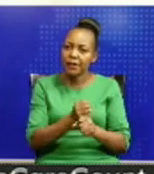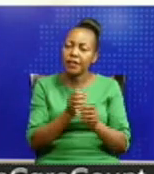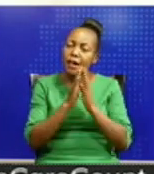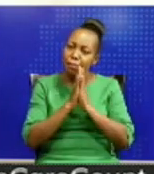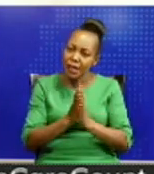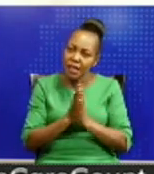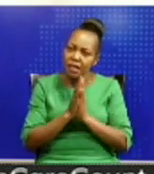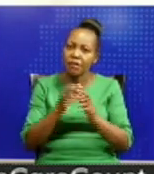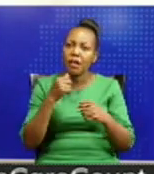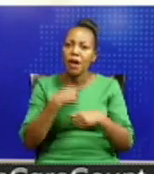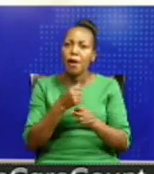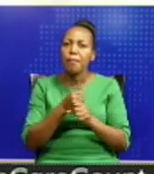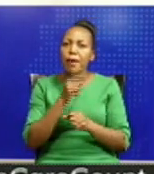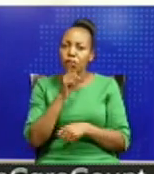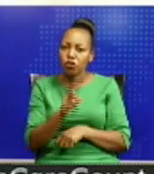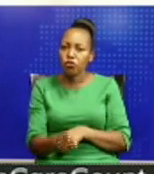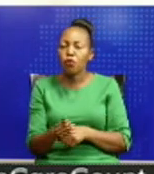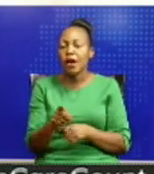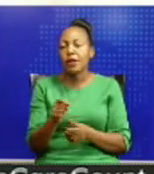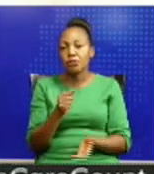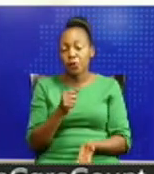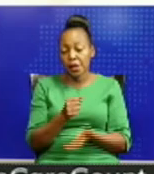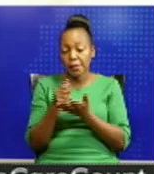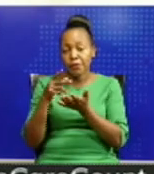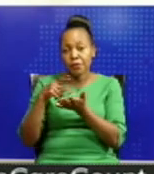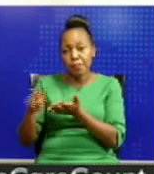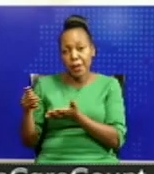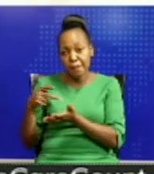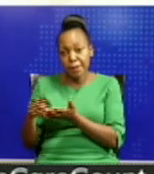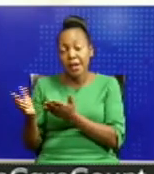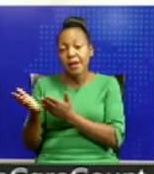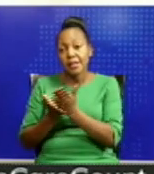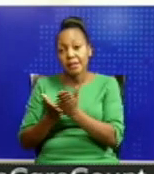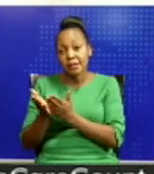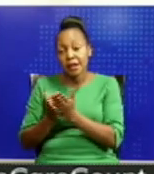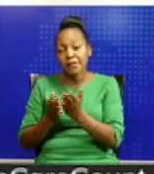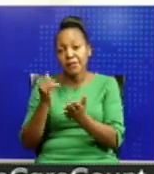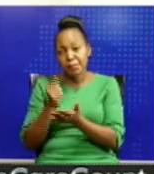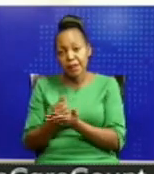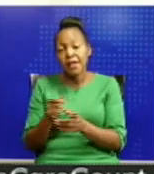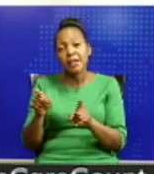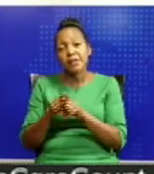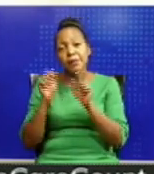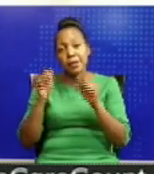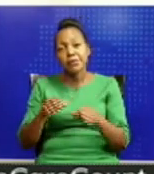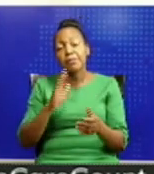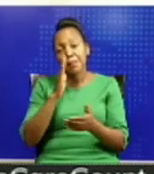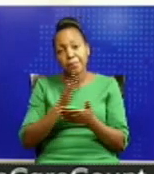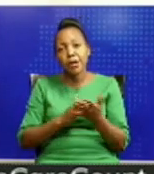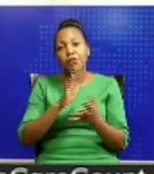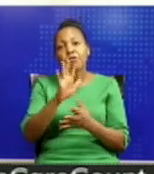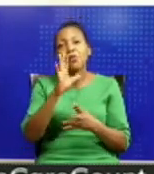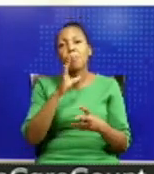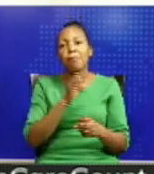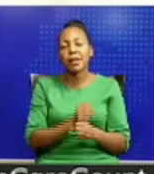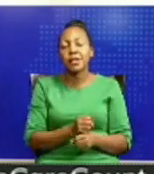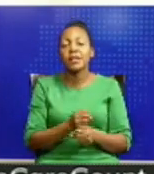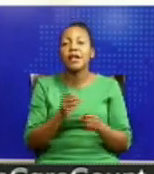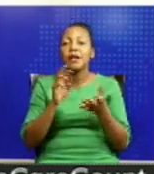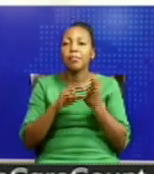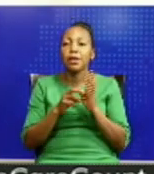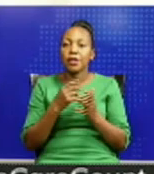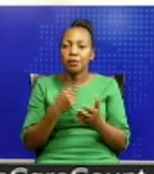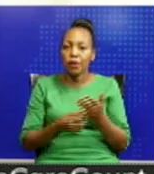please ensure that unpaid care and domestic work is part and partial of your budget. With that, we shall be able to